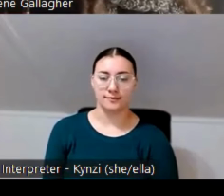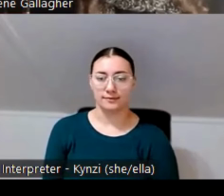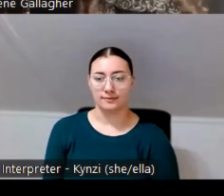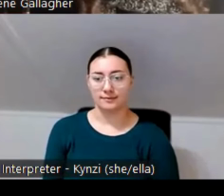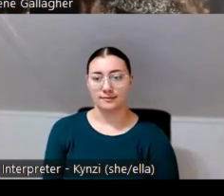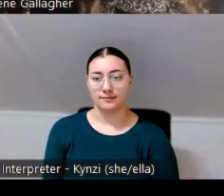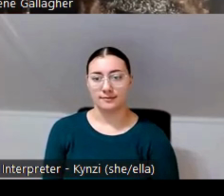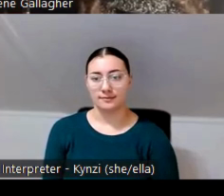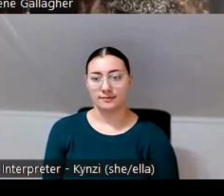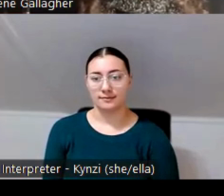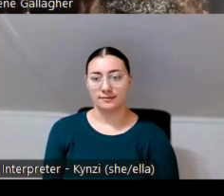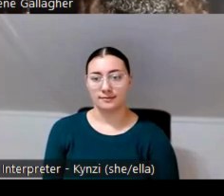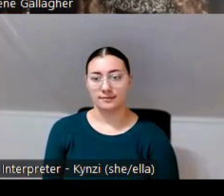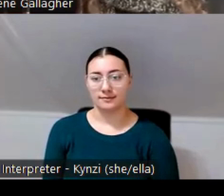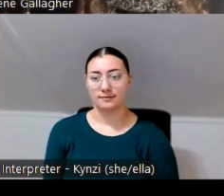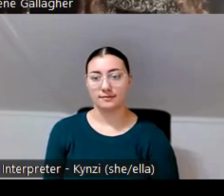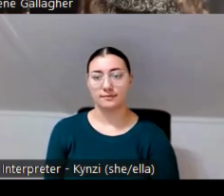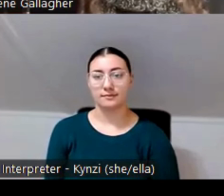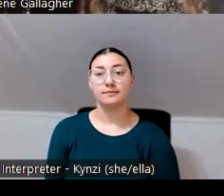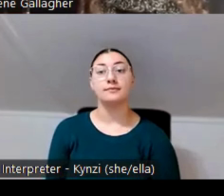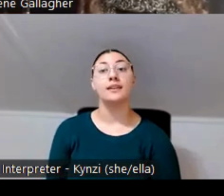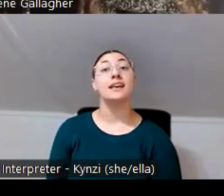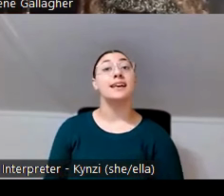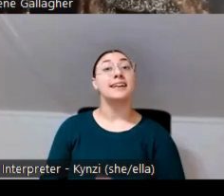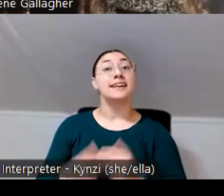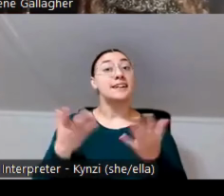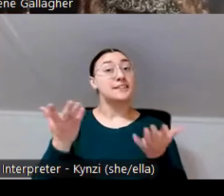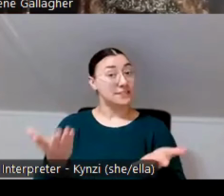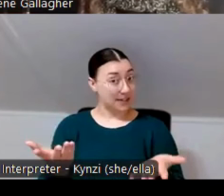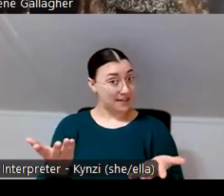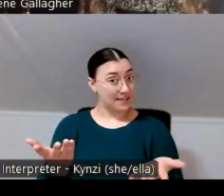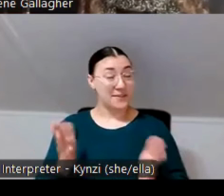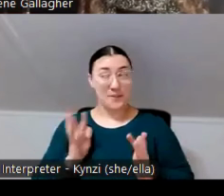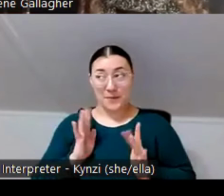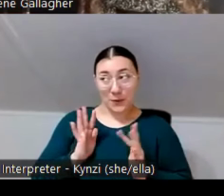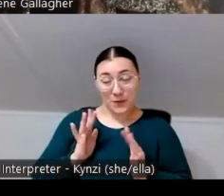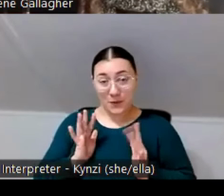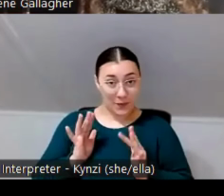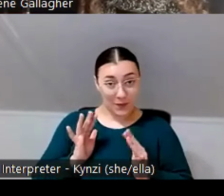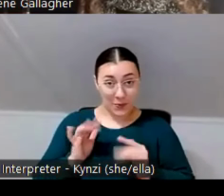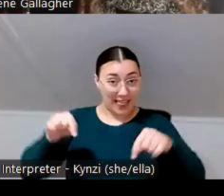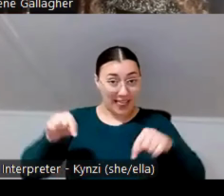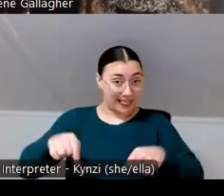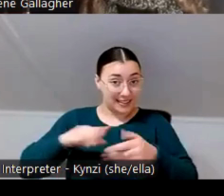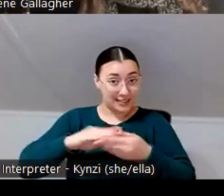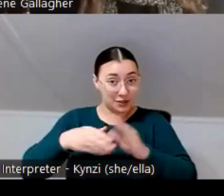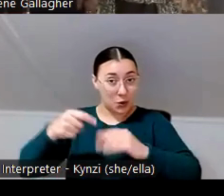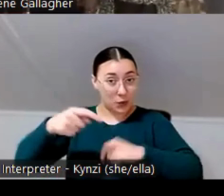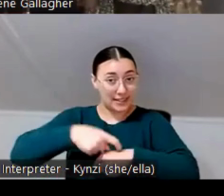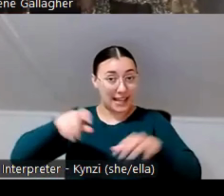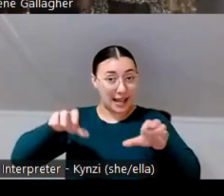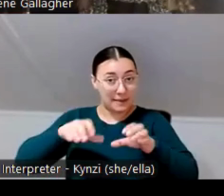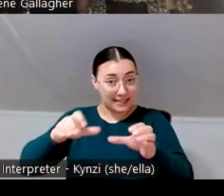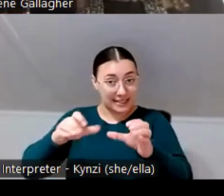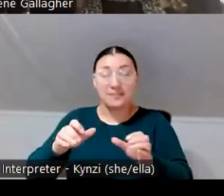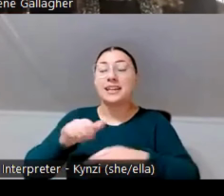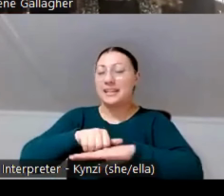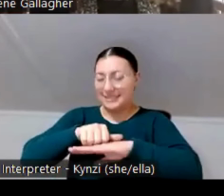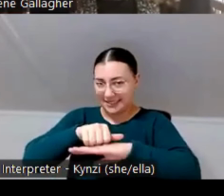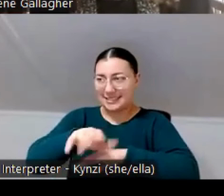You have received a weather wheel craft in the mail to go along with this story time activity. So here's a picture of